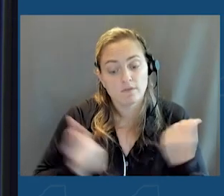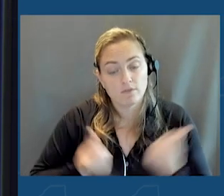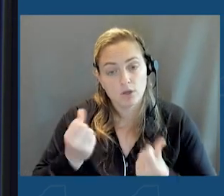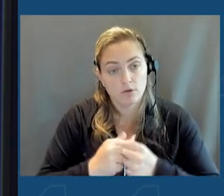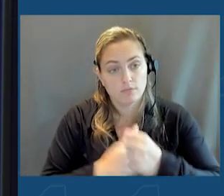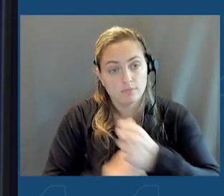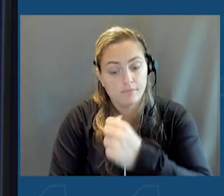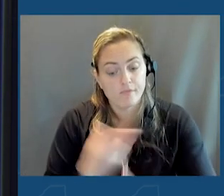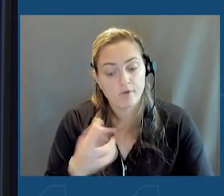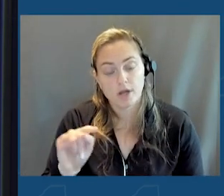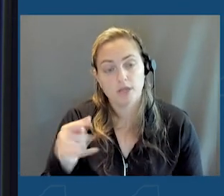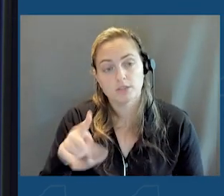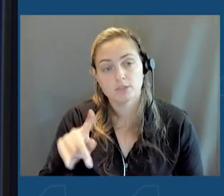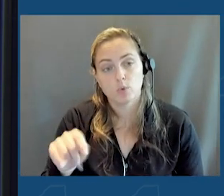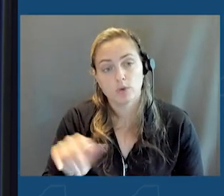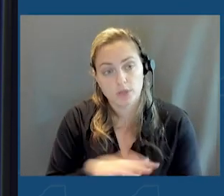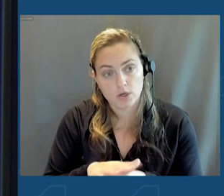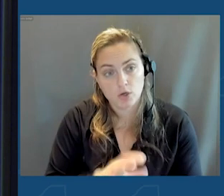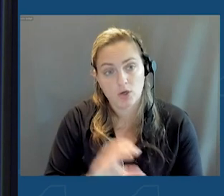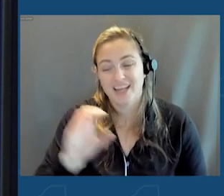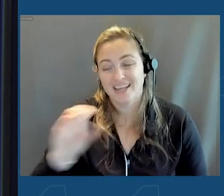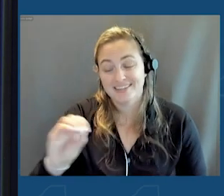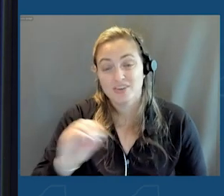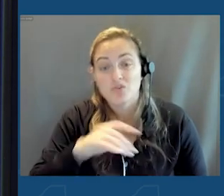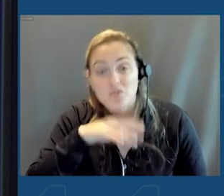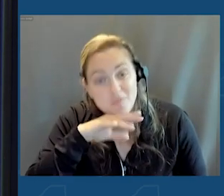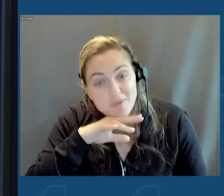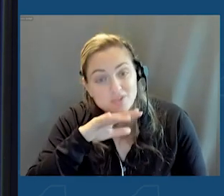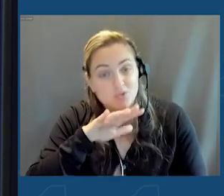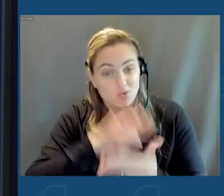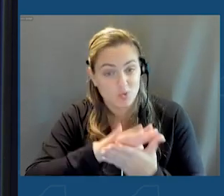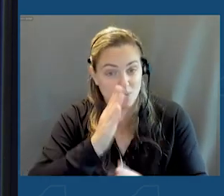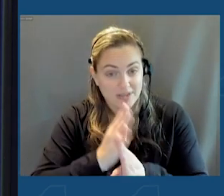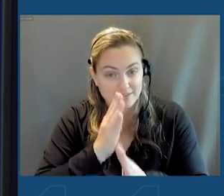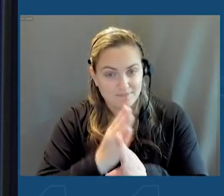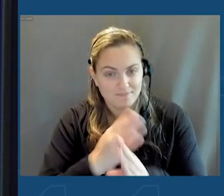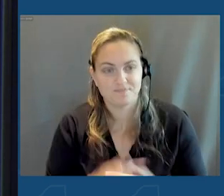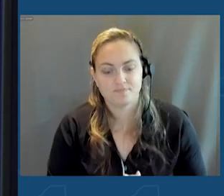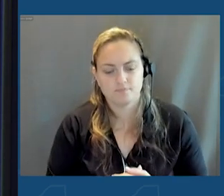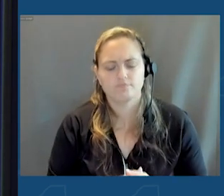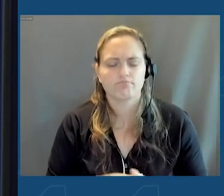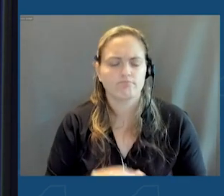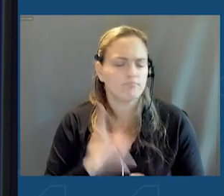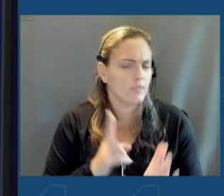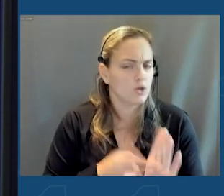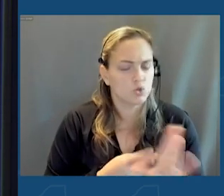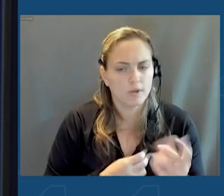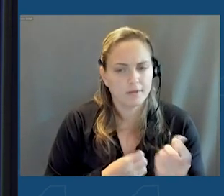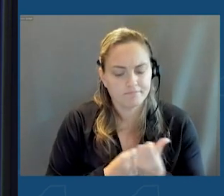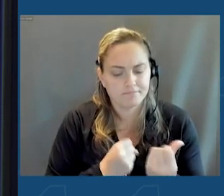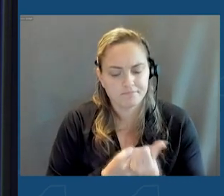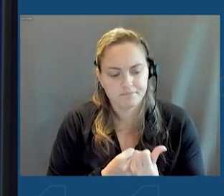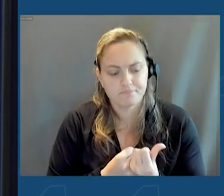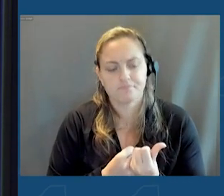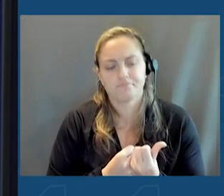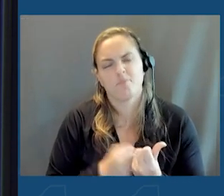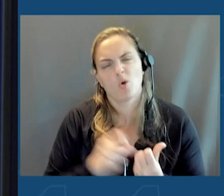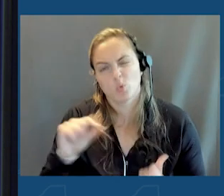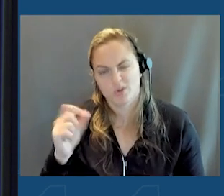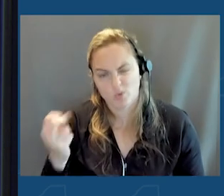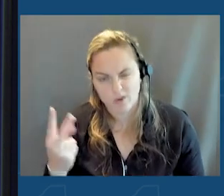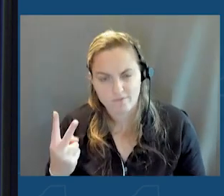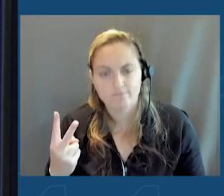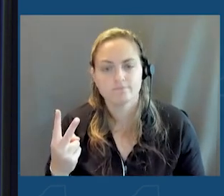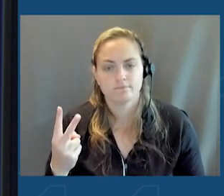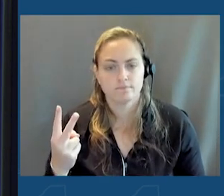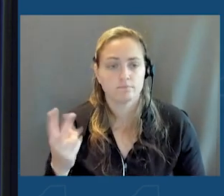Point area and zero-emission school buses. I joined the Alliance's efforts back in 2012, and we may